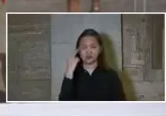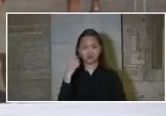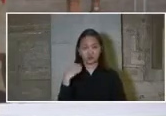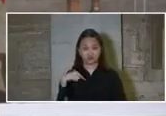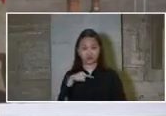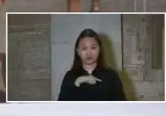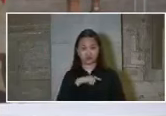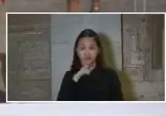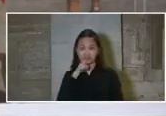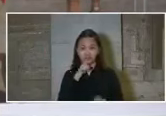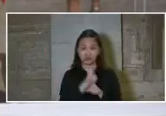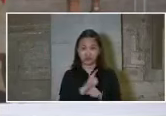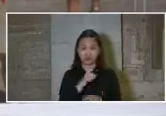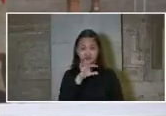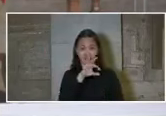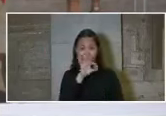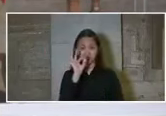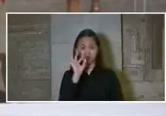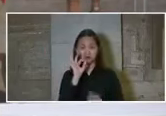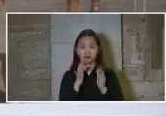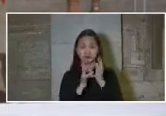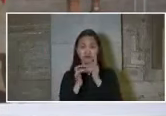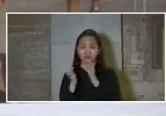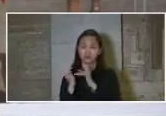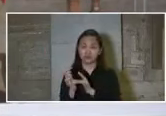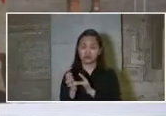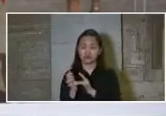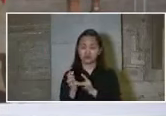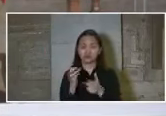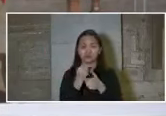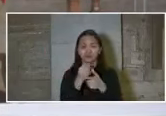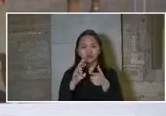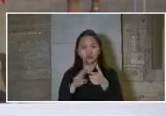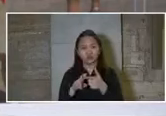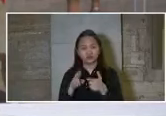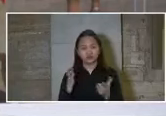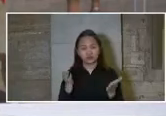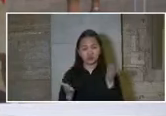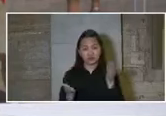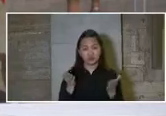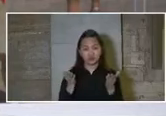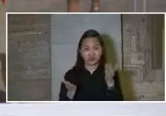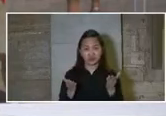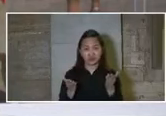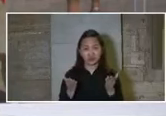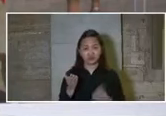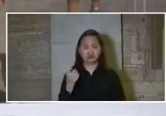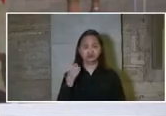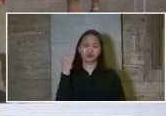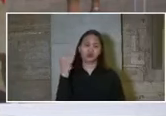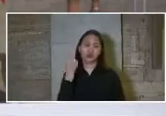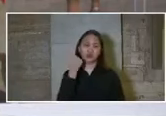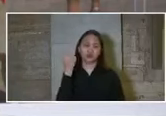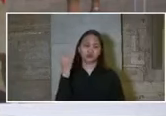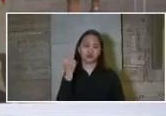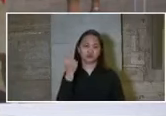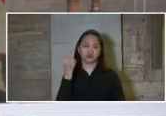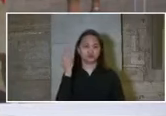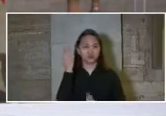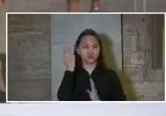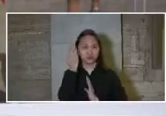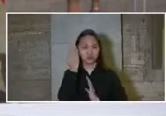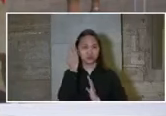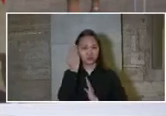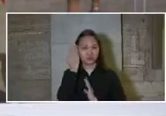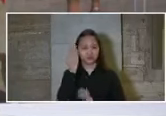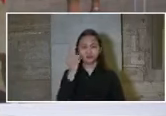natagpuan ba talaga natin si Jesus? O baka naman, pakitang tao lang din yung pagiging